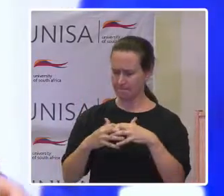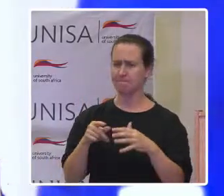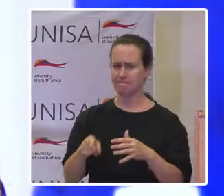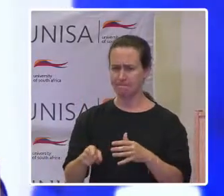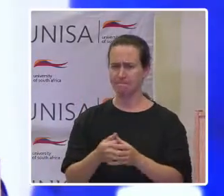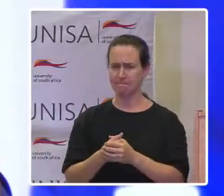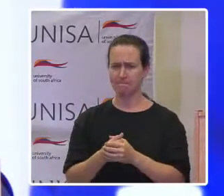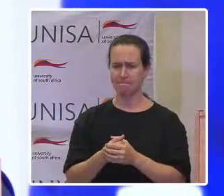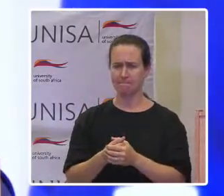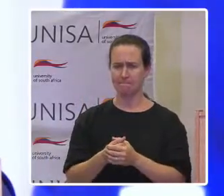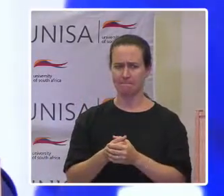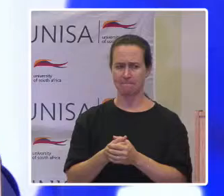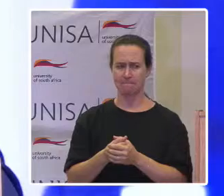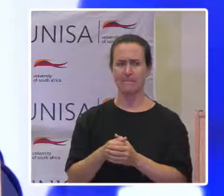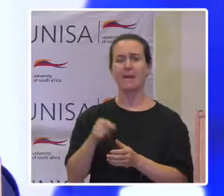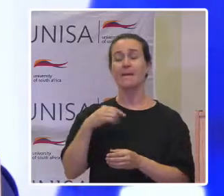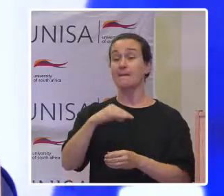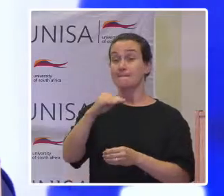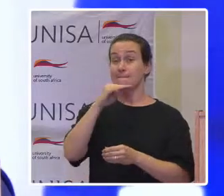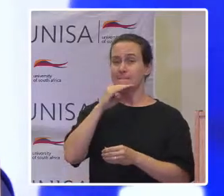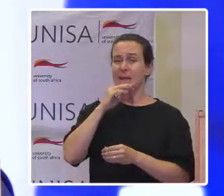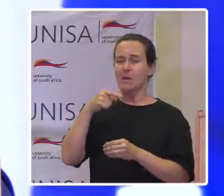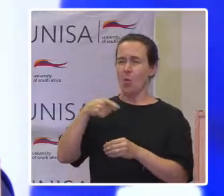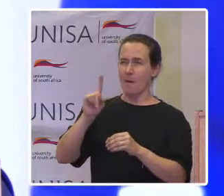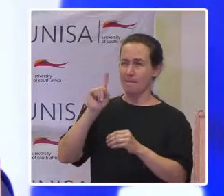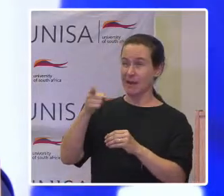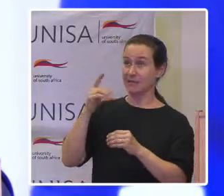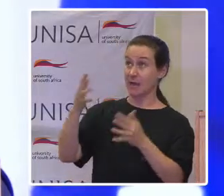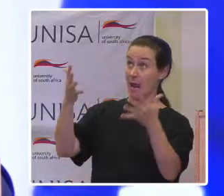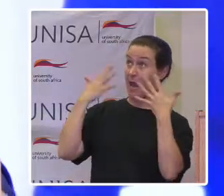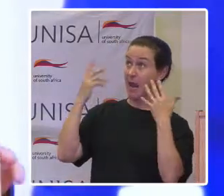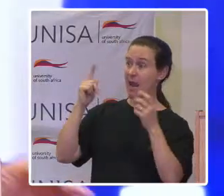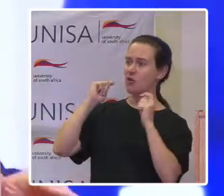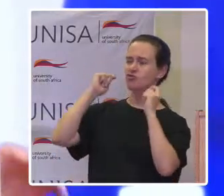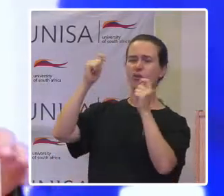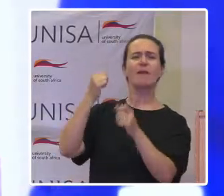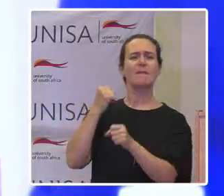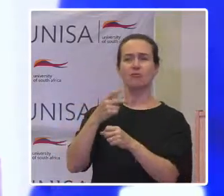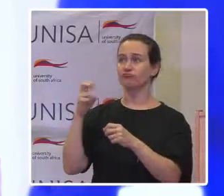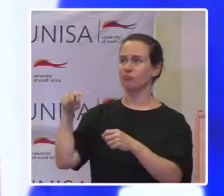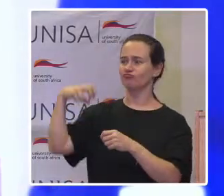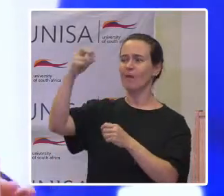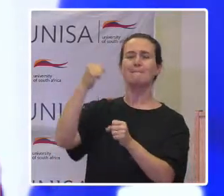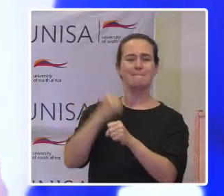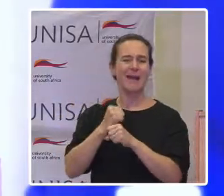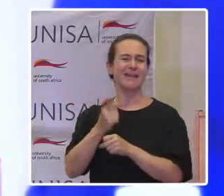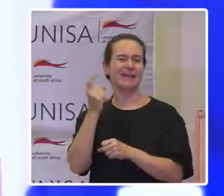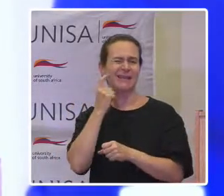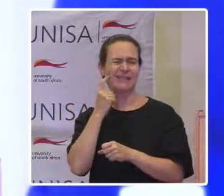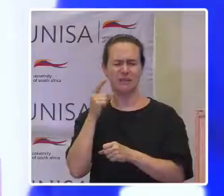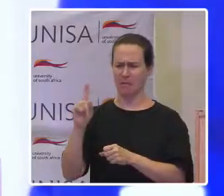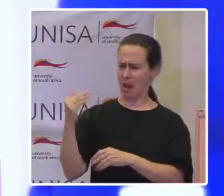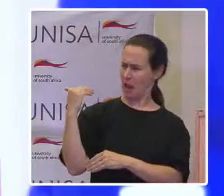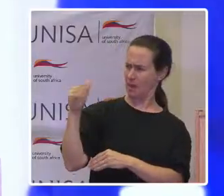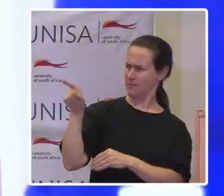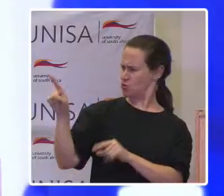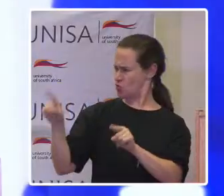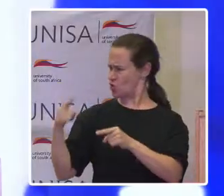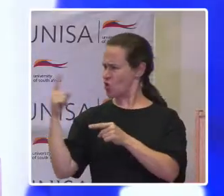the first speaker said, the deregulation of air travel. So this is no limit on capacity, no limit on frequencies.